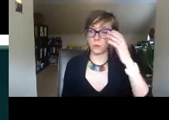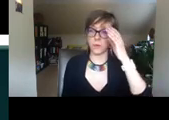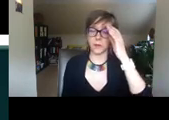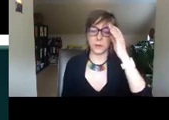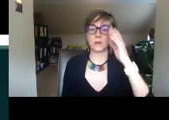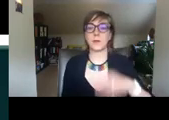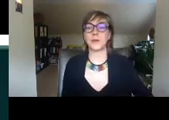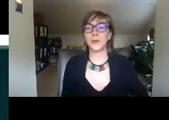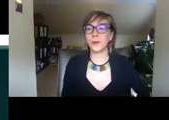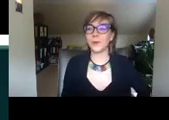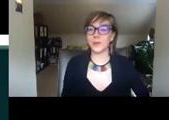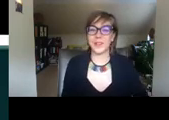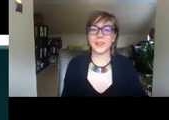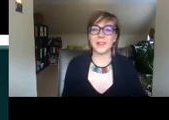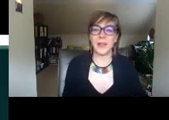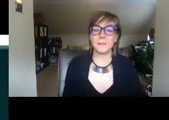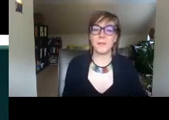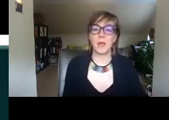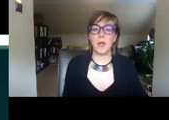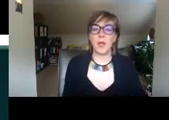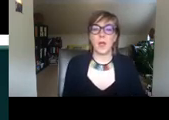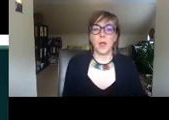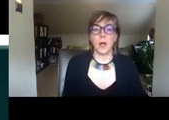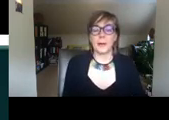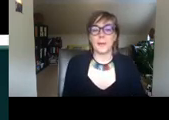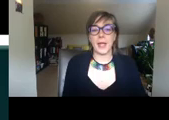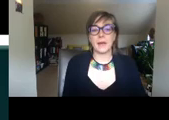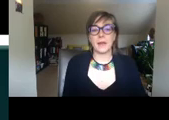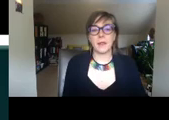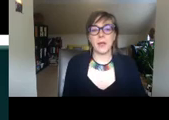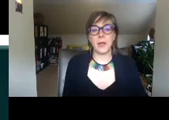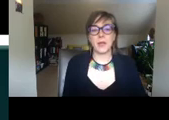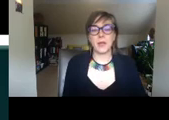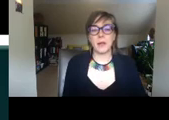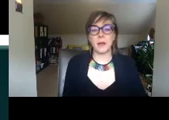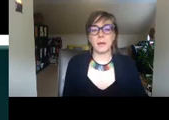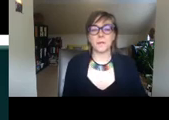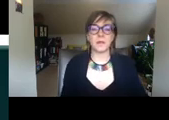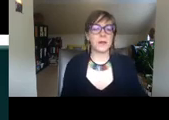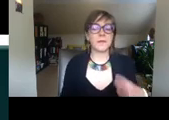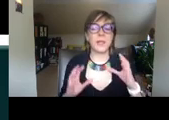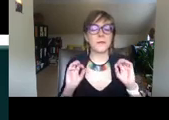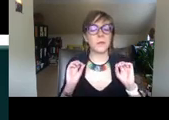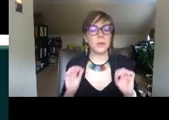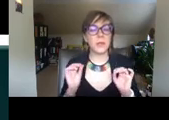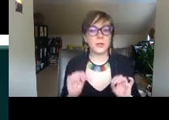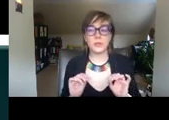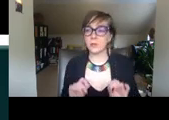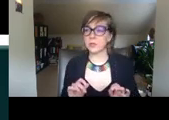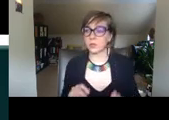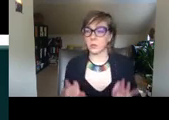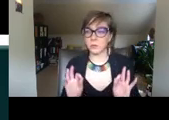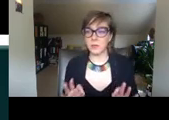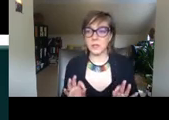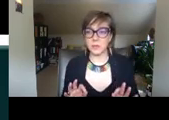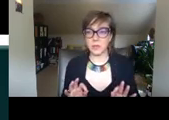through the mailing list of people who have attended today. And they've done really interesting